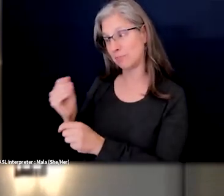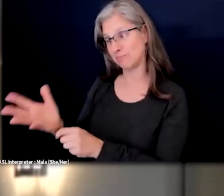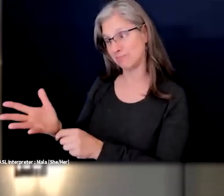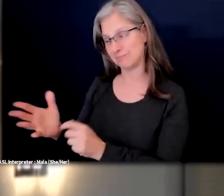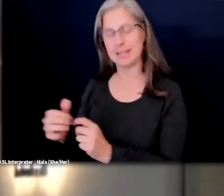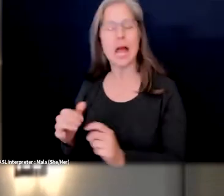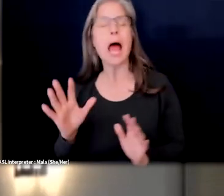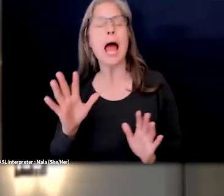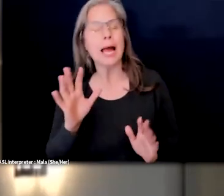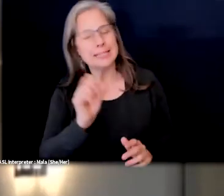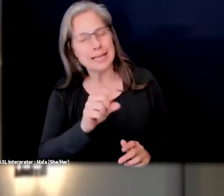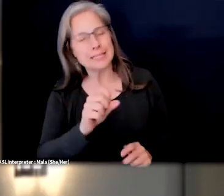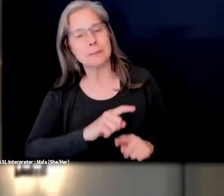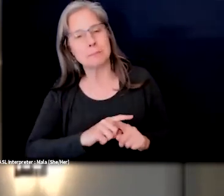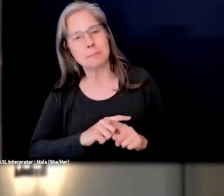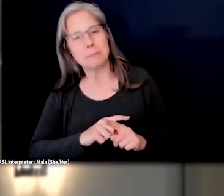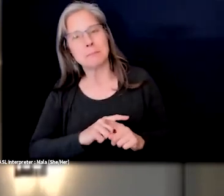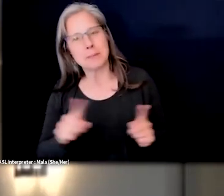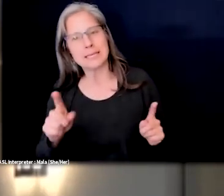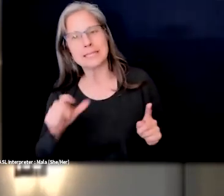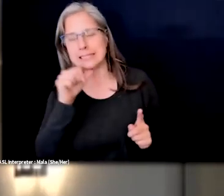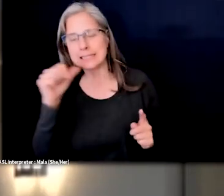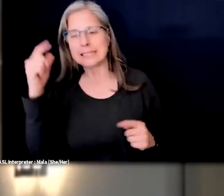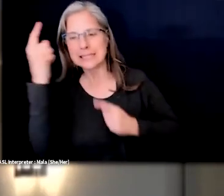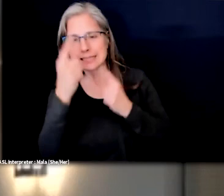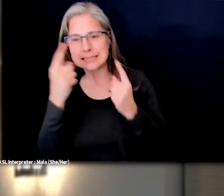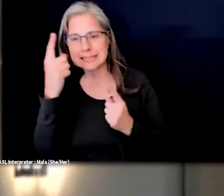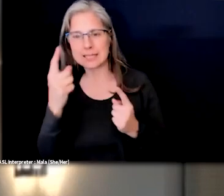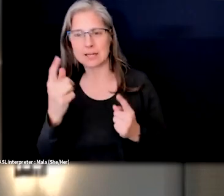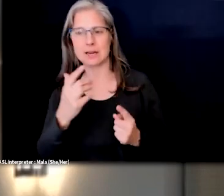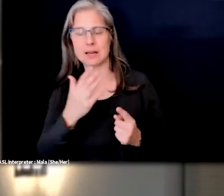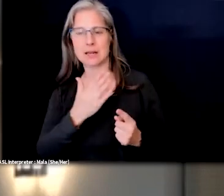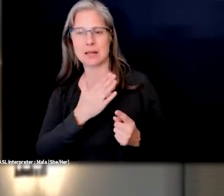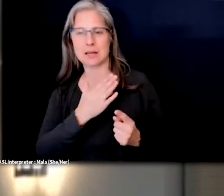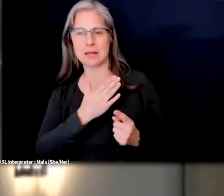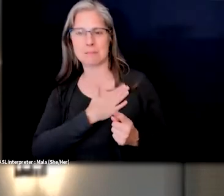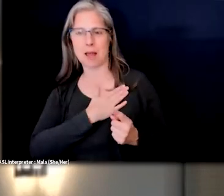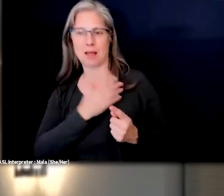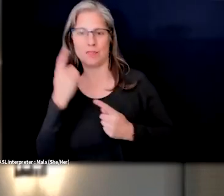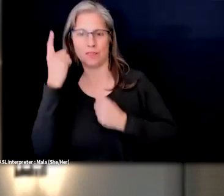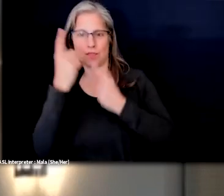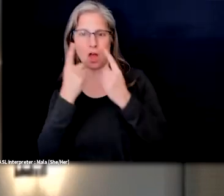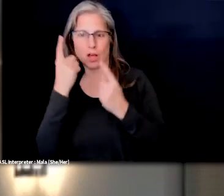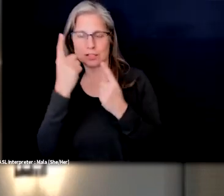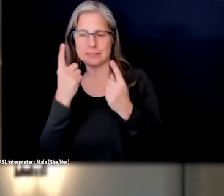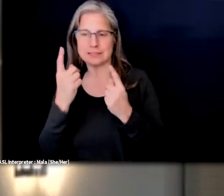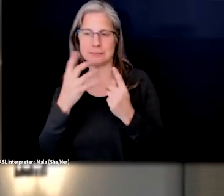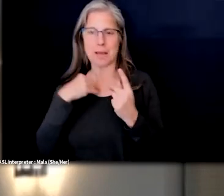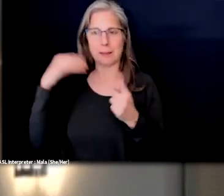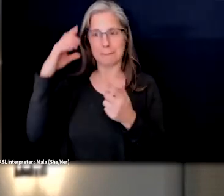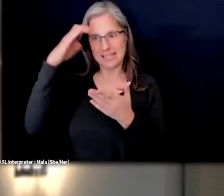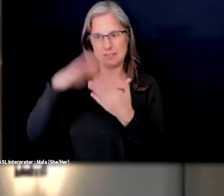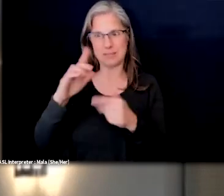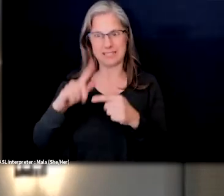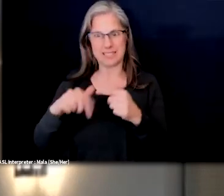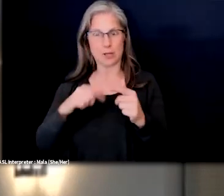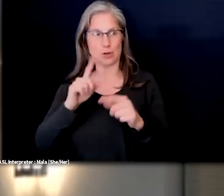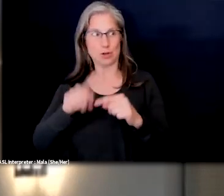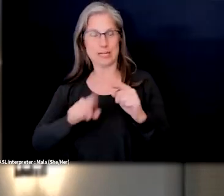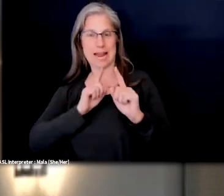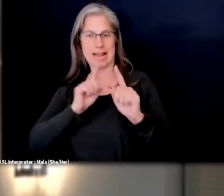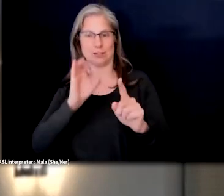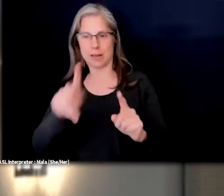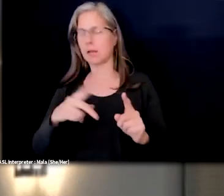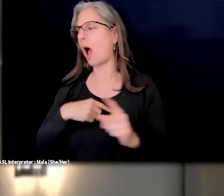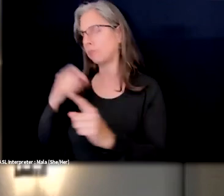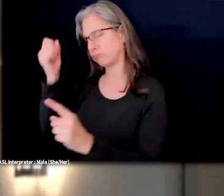ad, but it also didn't take into consideration any of my thoughts or beliefs because I couldn't answer back. Yes, I know. Believe me, I was in